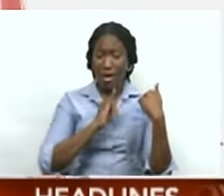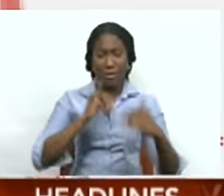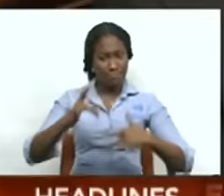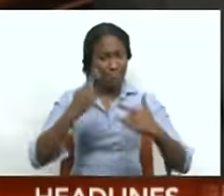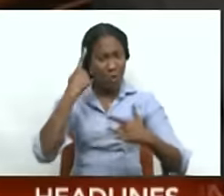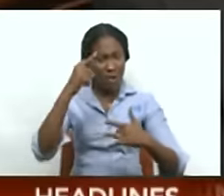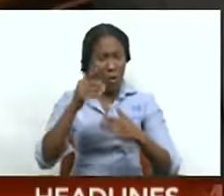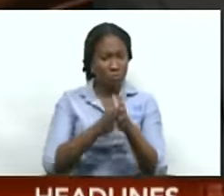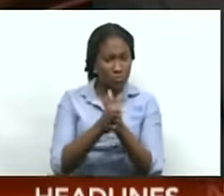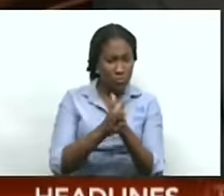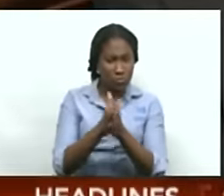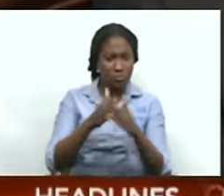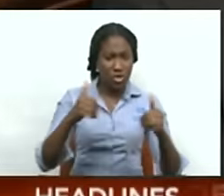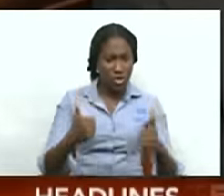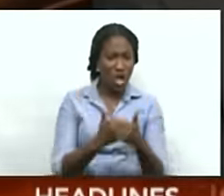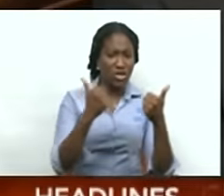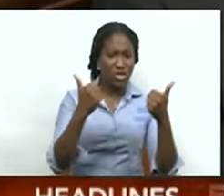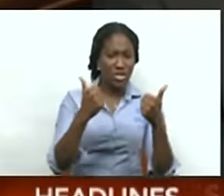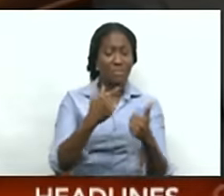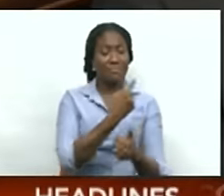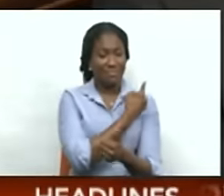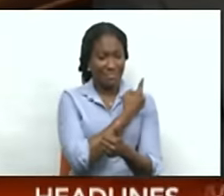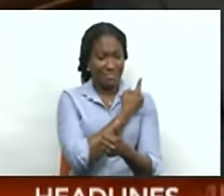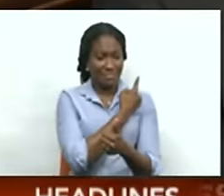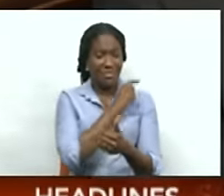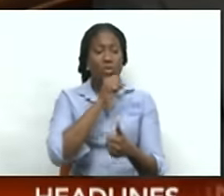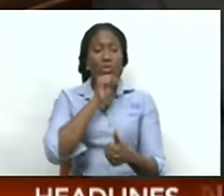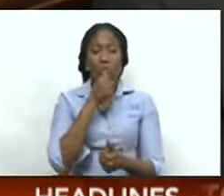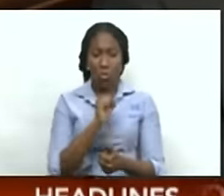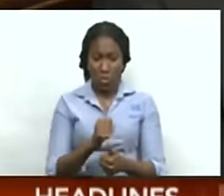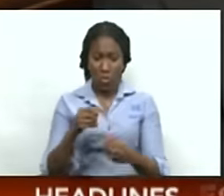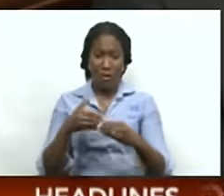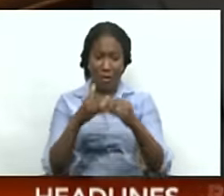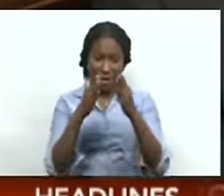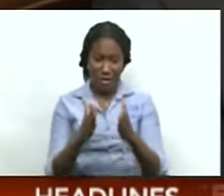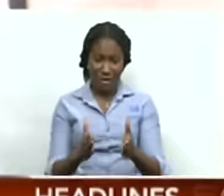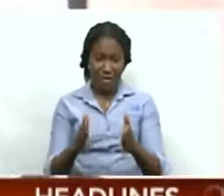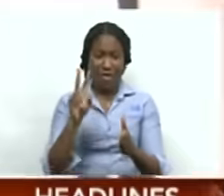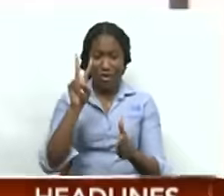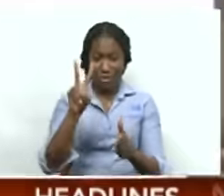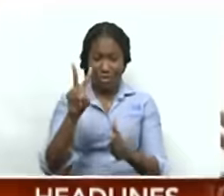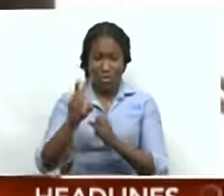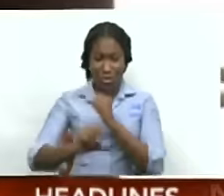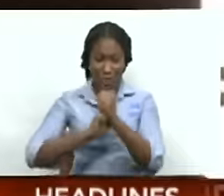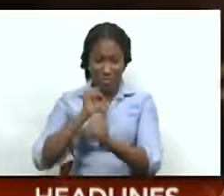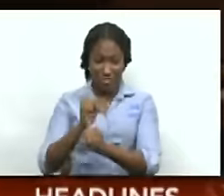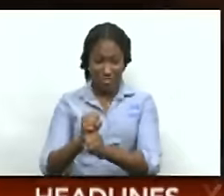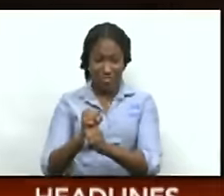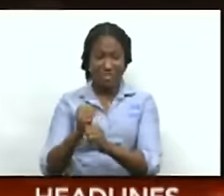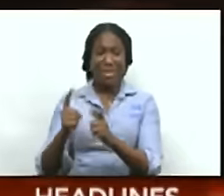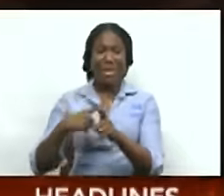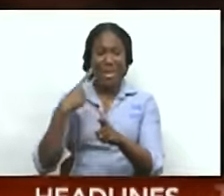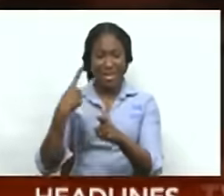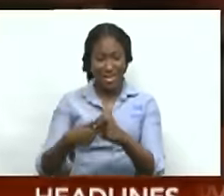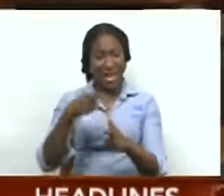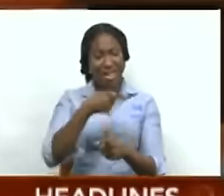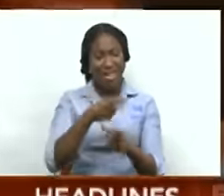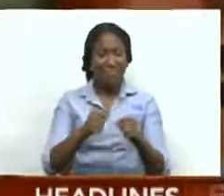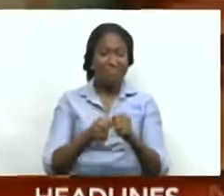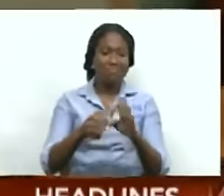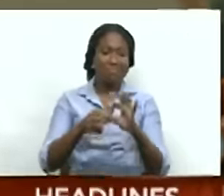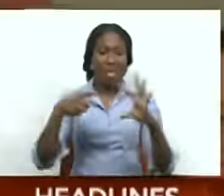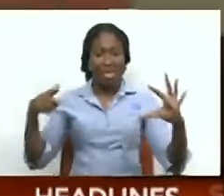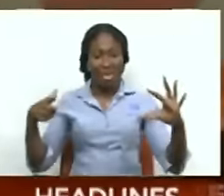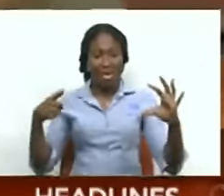replaces Professor Rajendra Ramlogan, whose two-year tenure in office was marked by fallouts with Prime Minister Dr. Keith Rowley over decisions